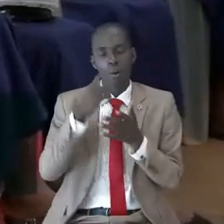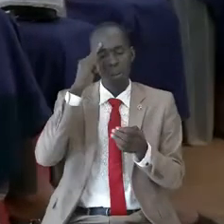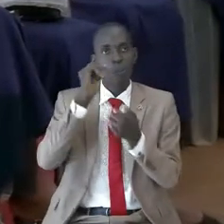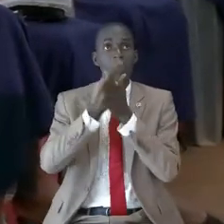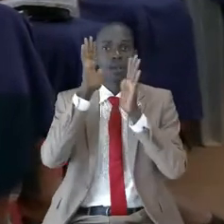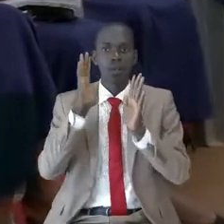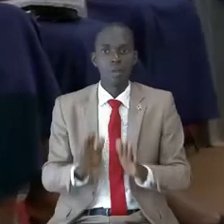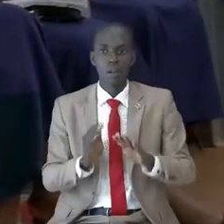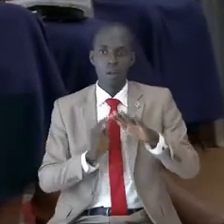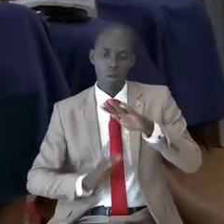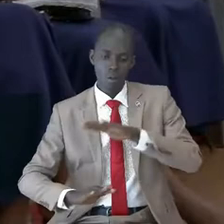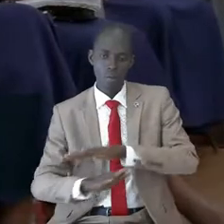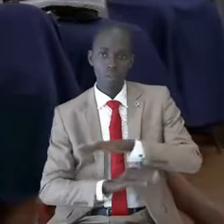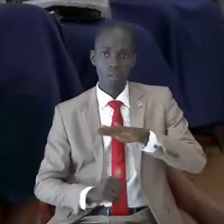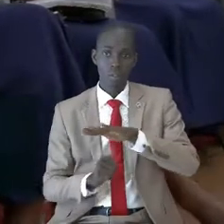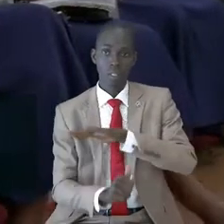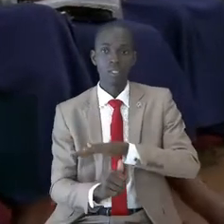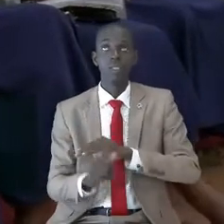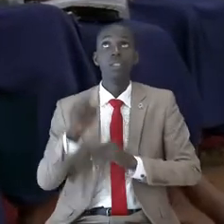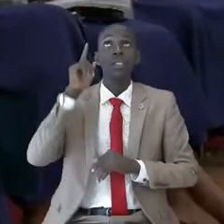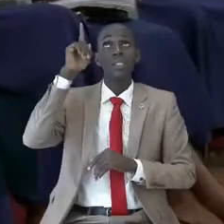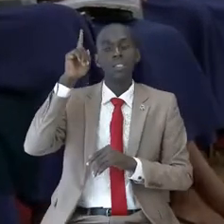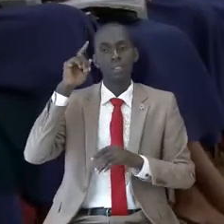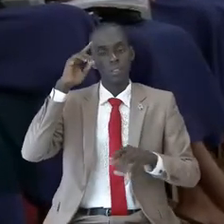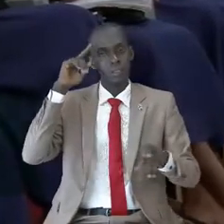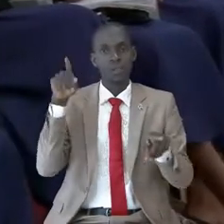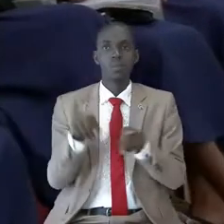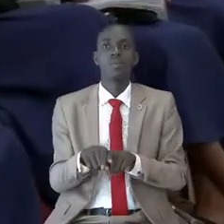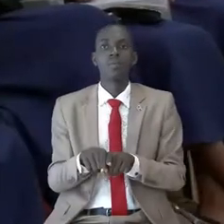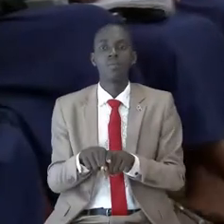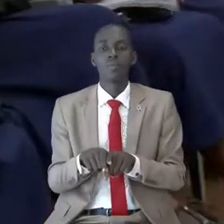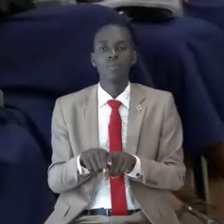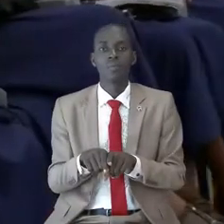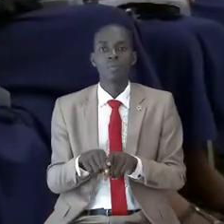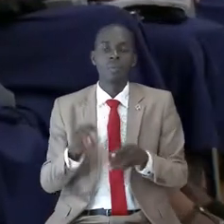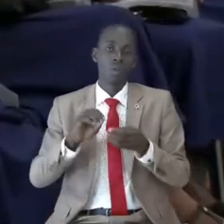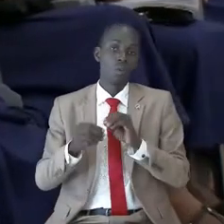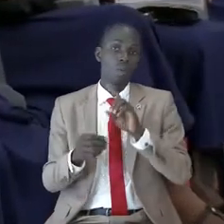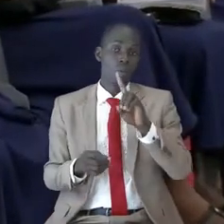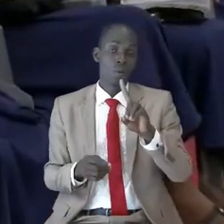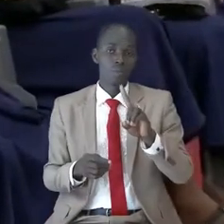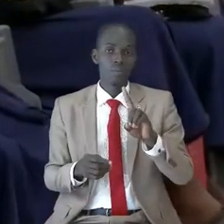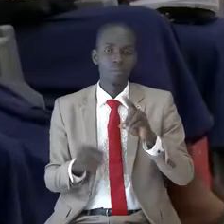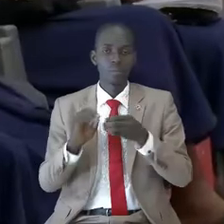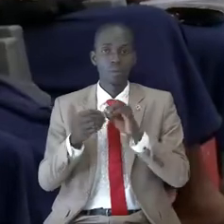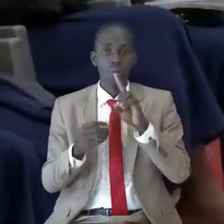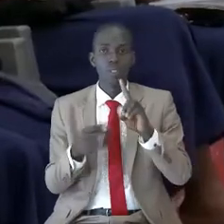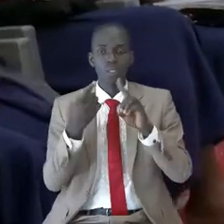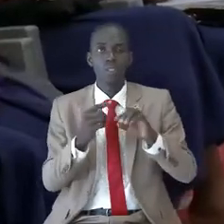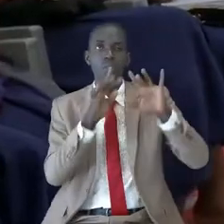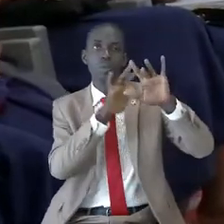saints under his covenant. Let's come to number one. Number one is the